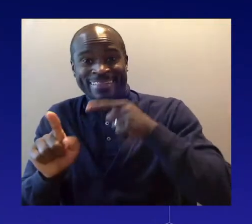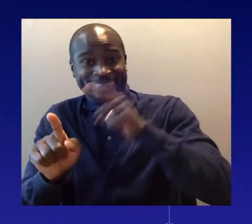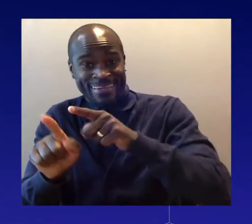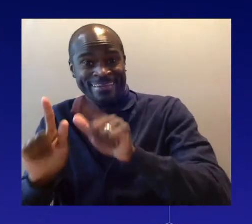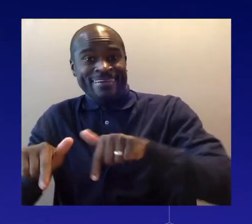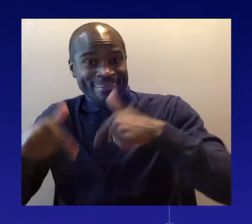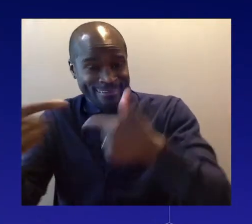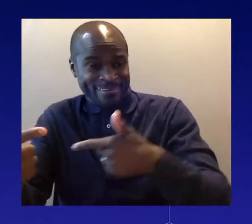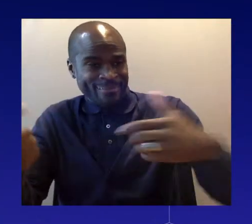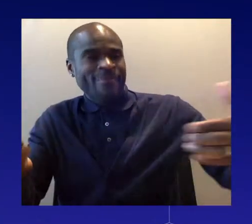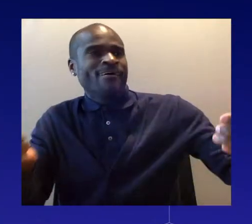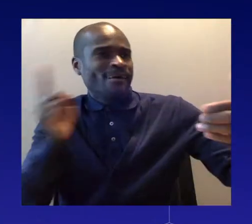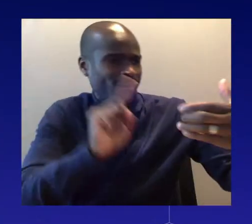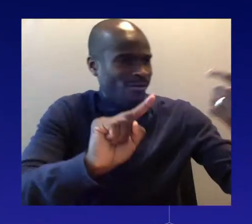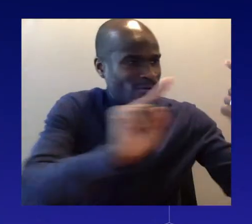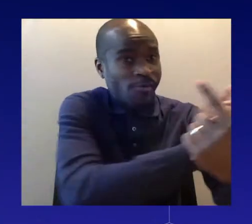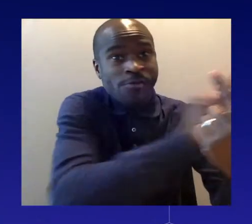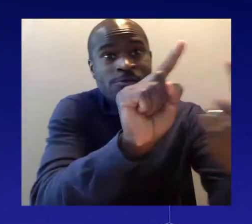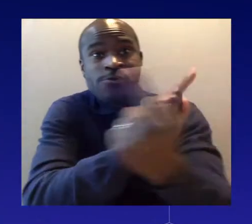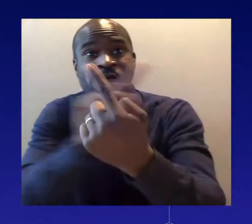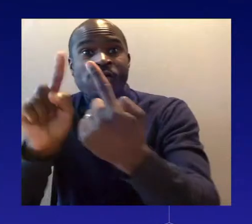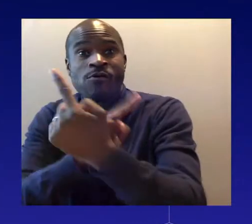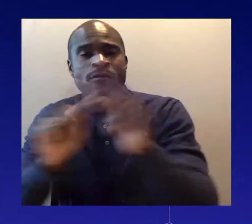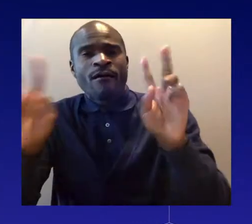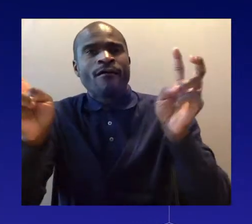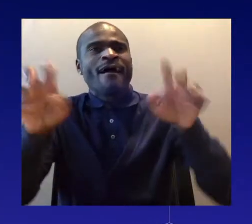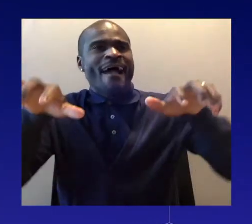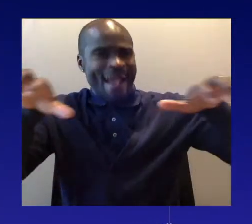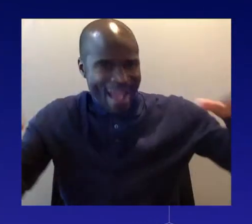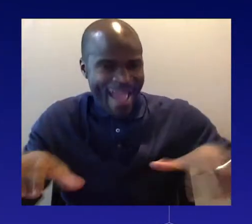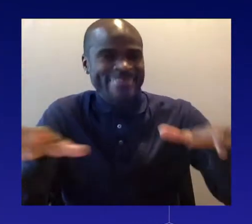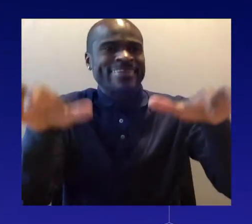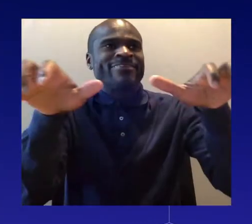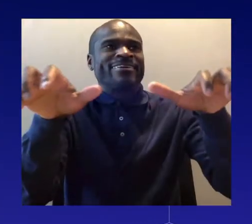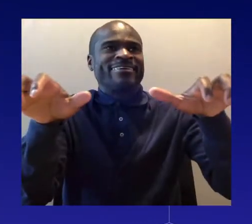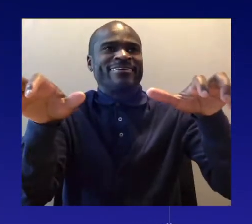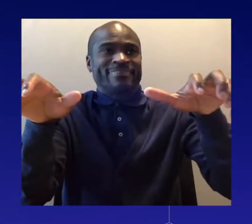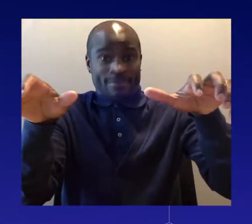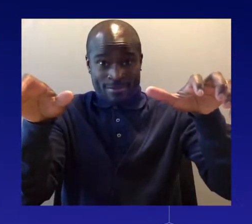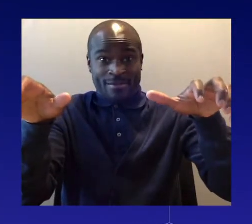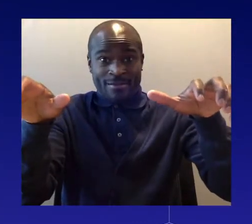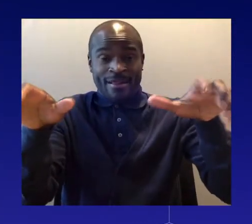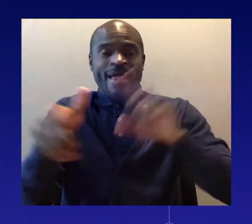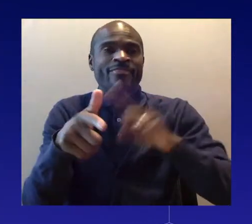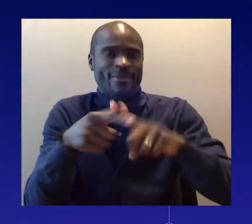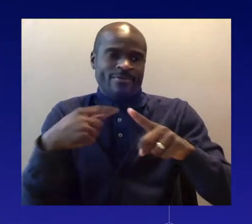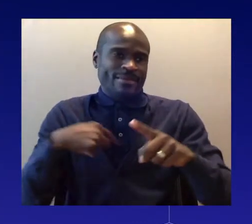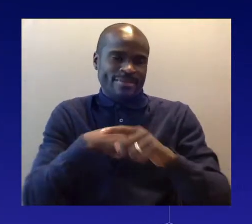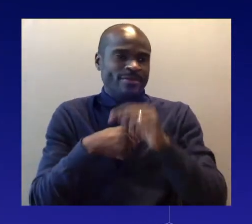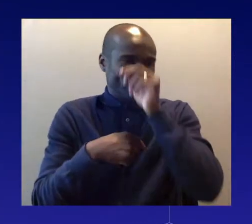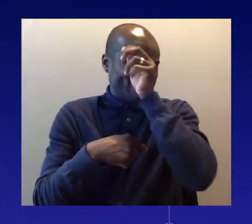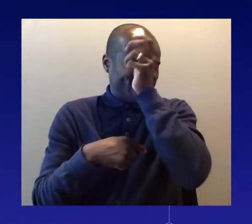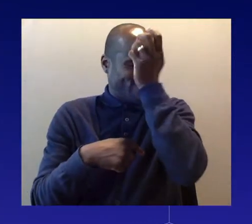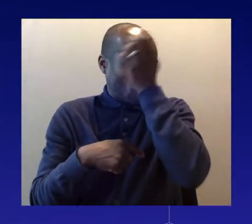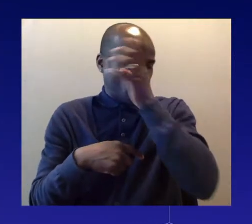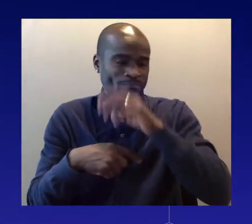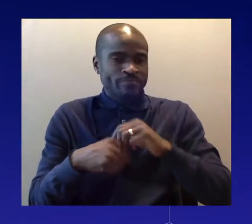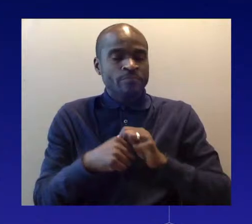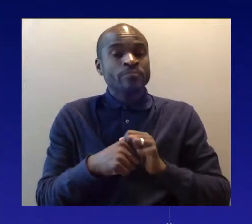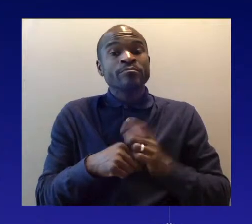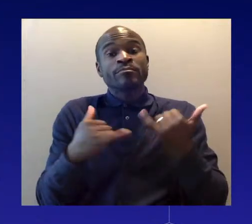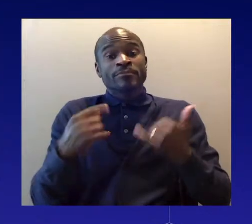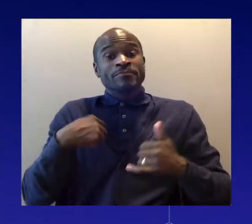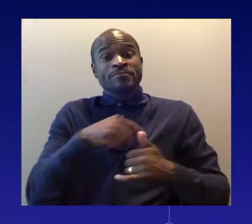of activating the system for you in the first place so that you can be navigated through the health system. And yet, when we talk about navigators, we're still stuck in a very